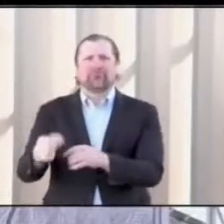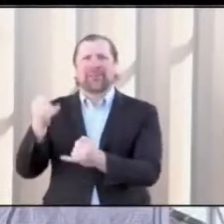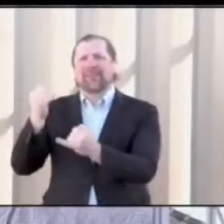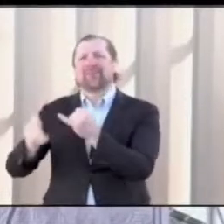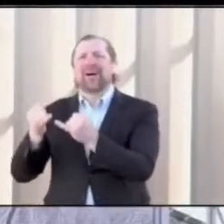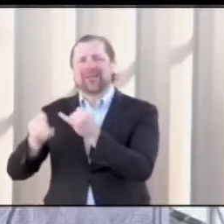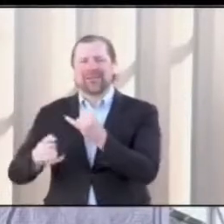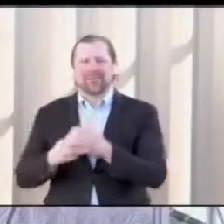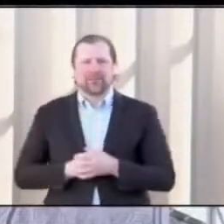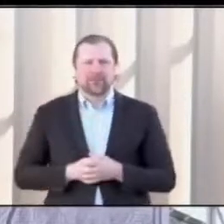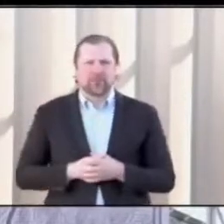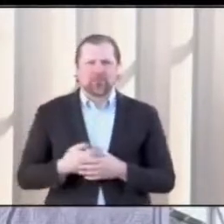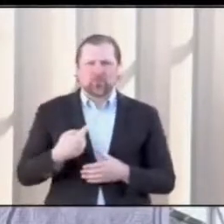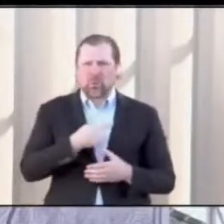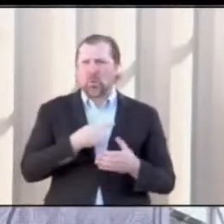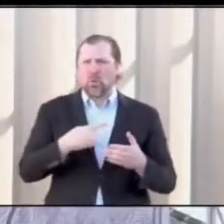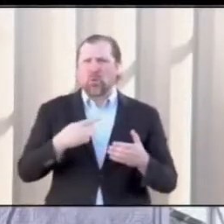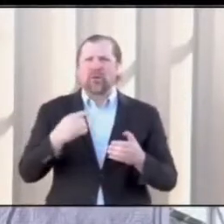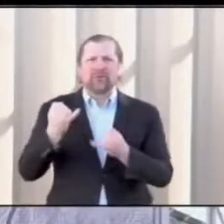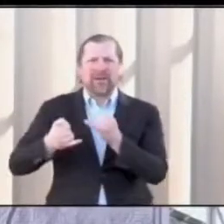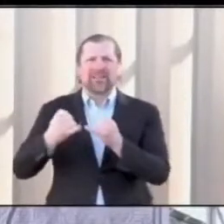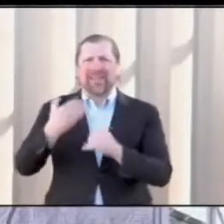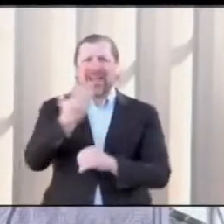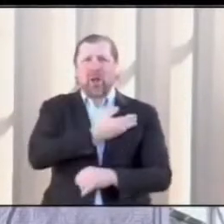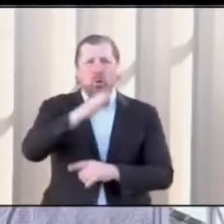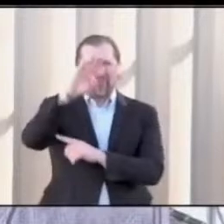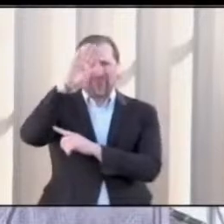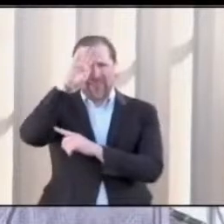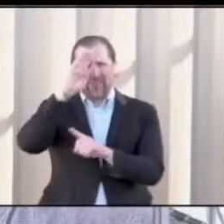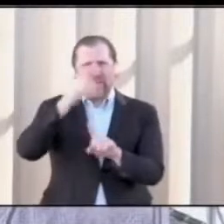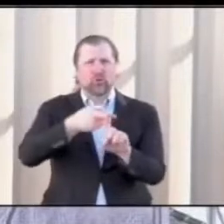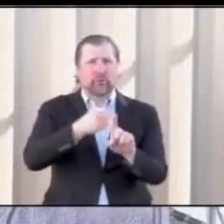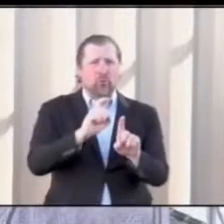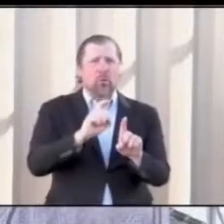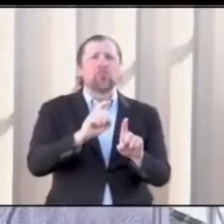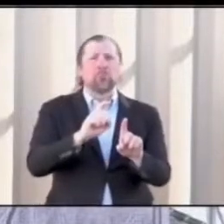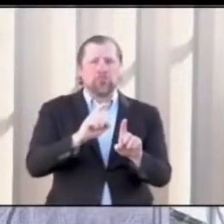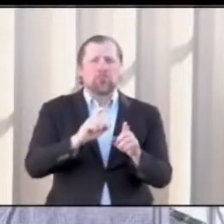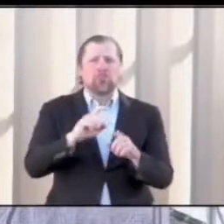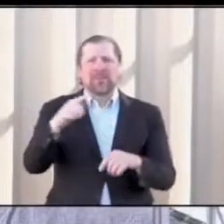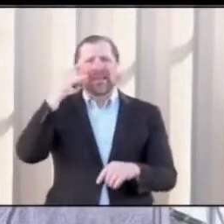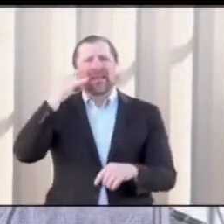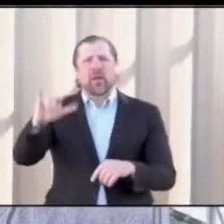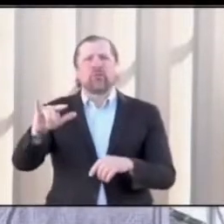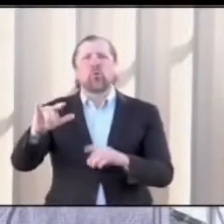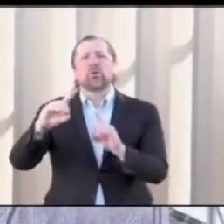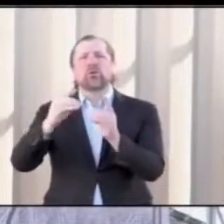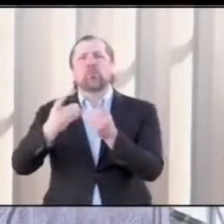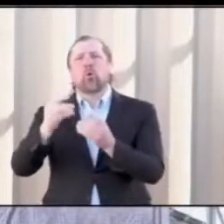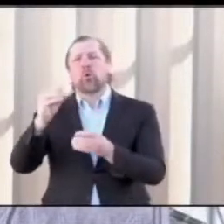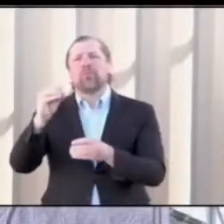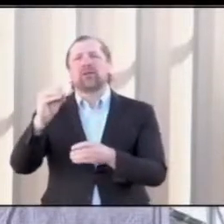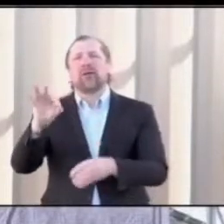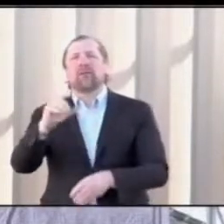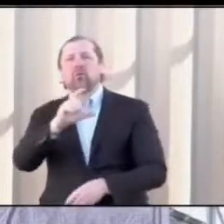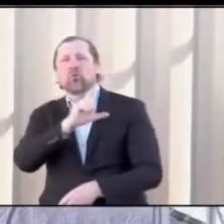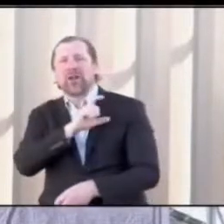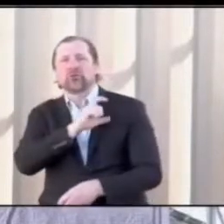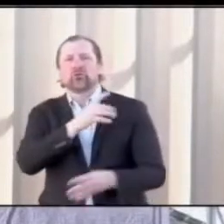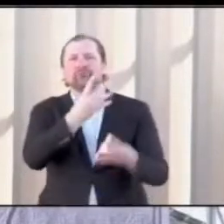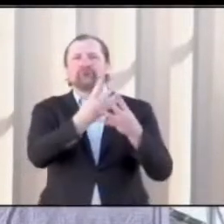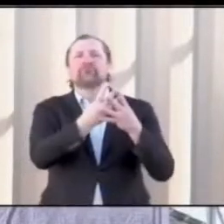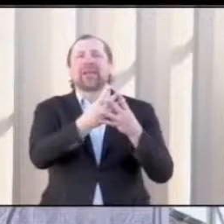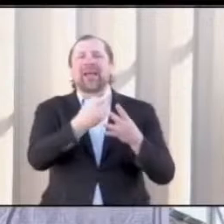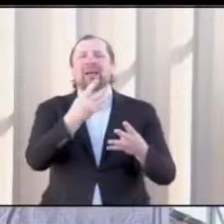finally, we have our firefighters from the California Department of Corrections and Rehabilitation who